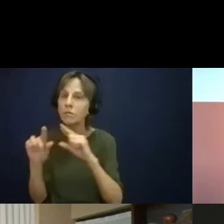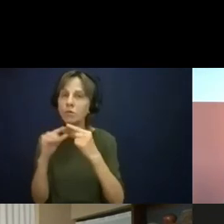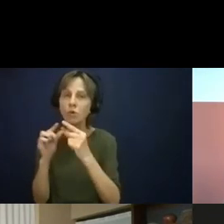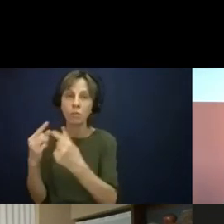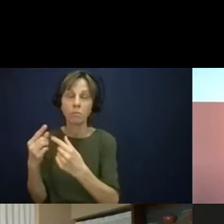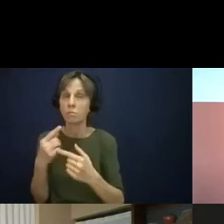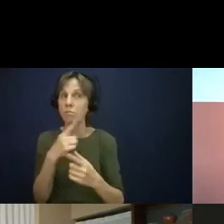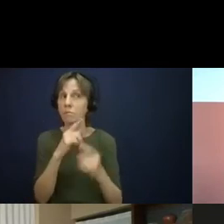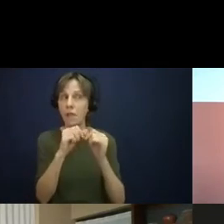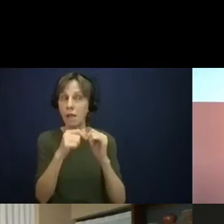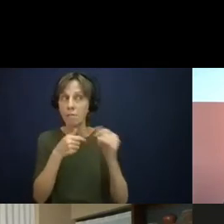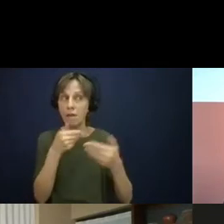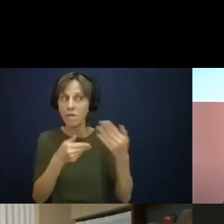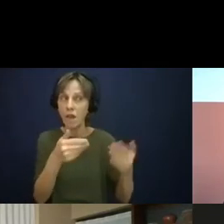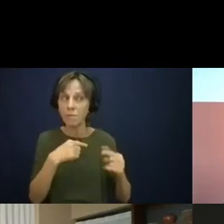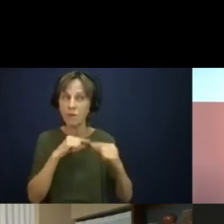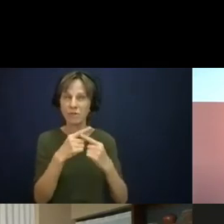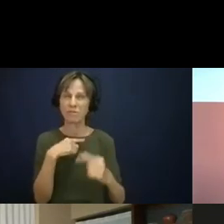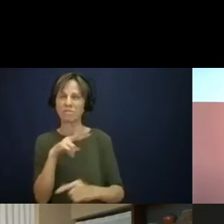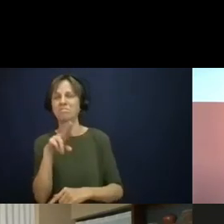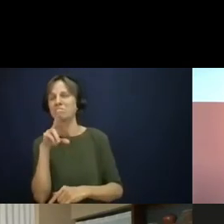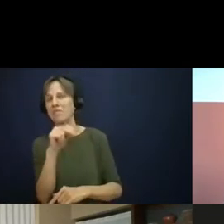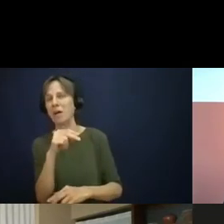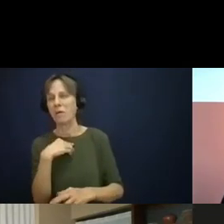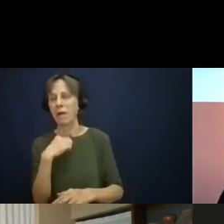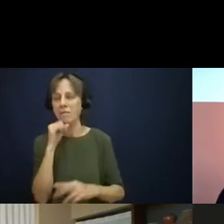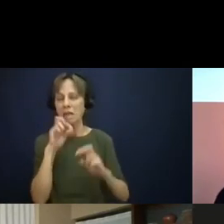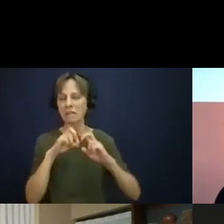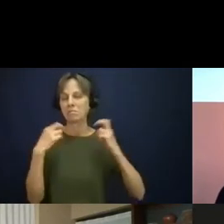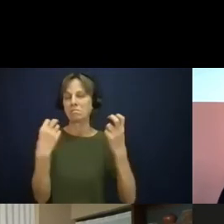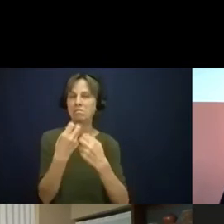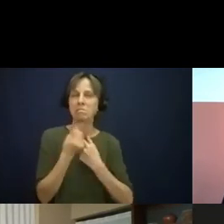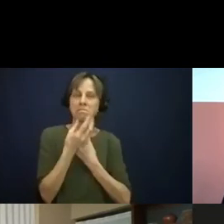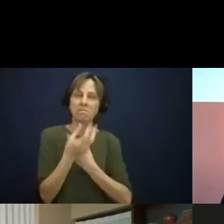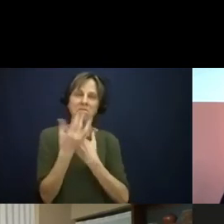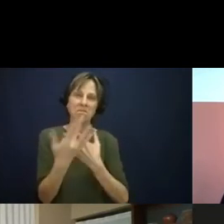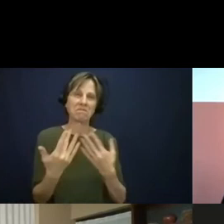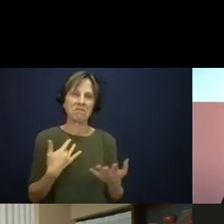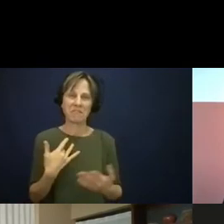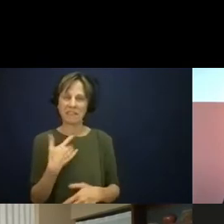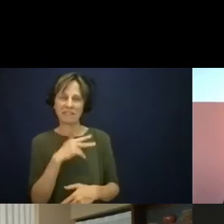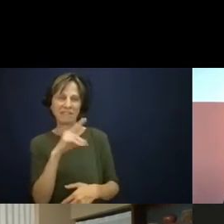group. I'm like, no, that's not me. I'm not gonna sit in no circle and share my feelings. I'm from the streets,